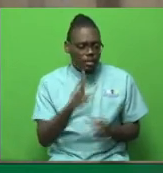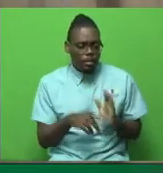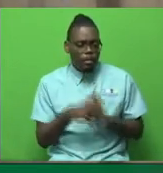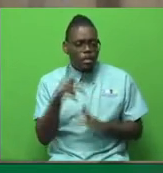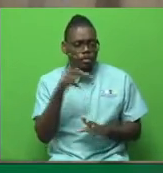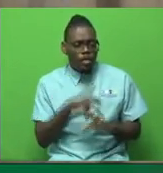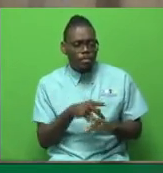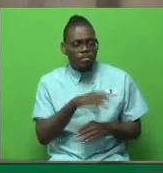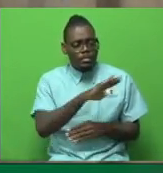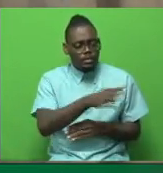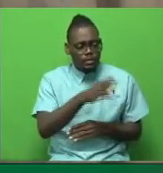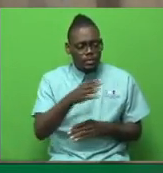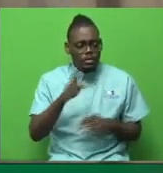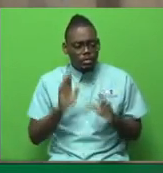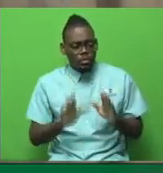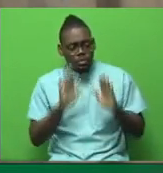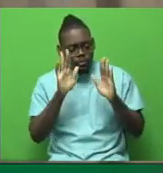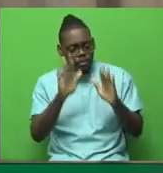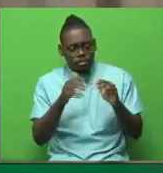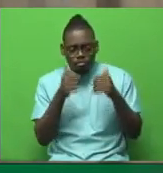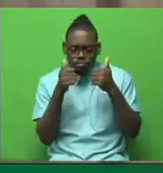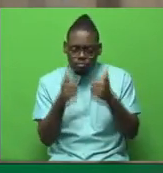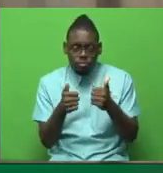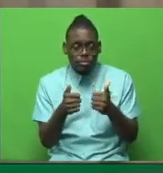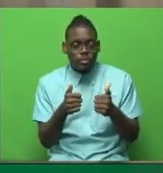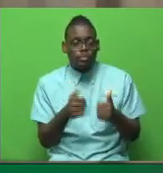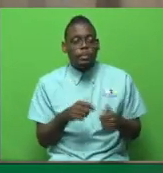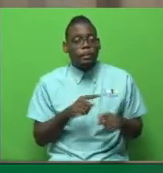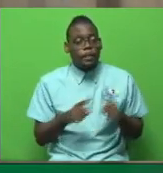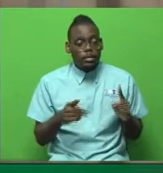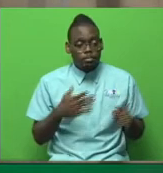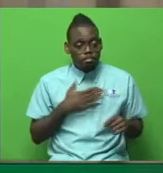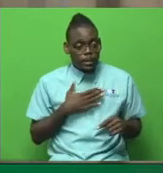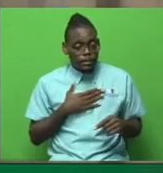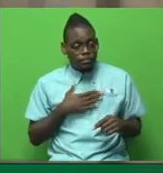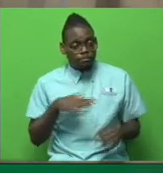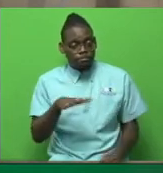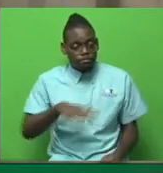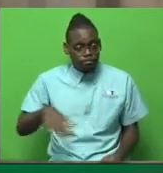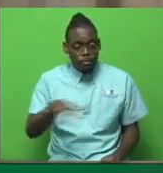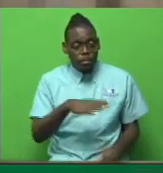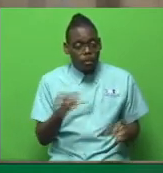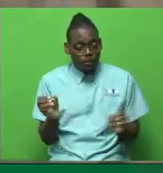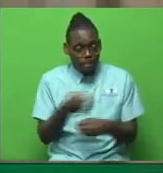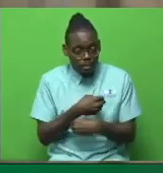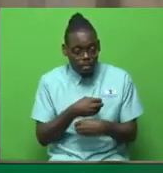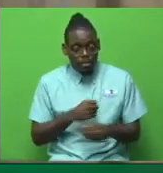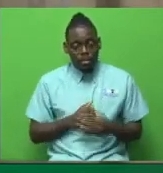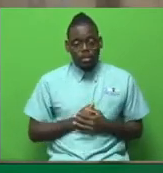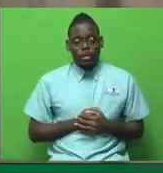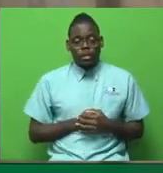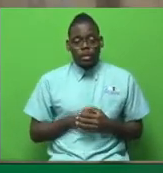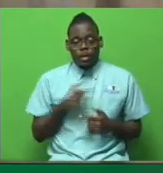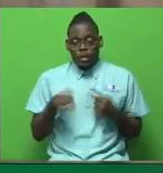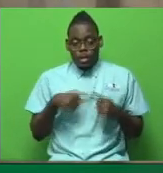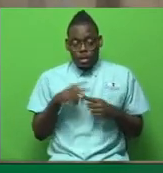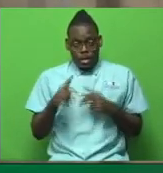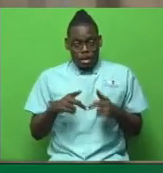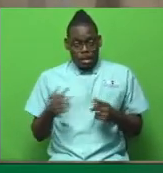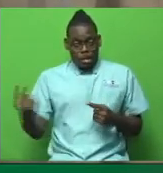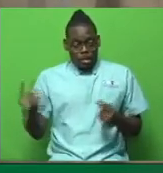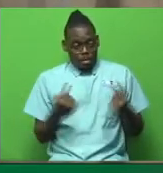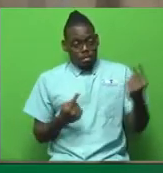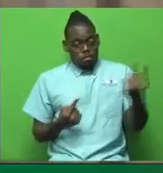excellent all well and good but in my constituency office when you come to me the